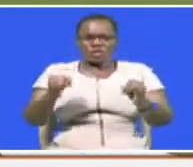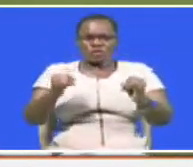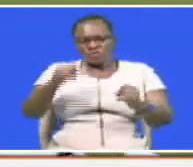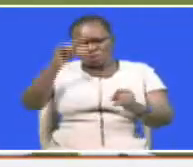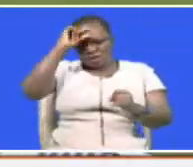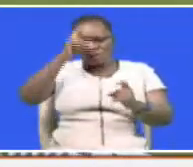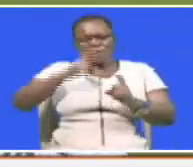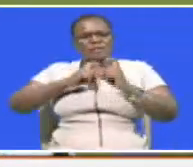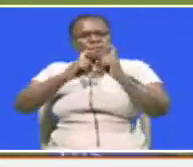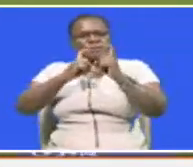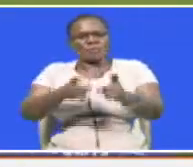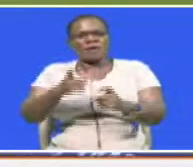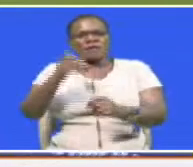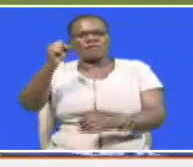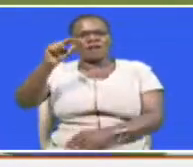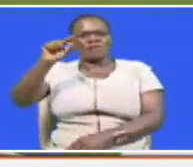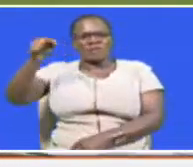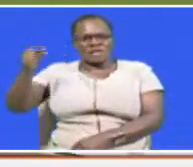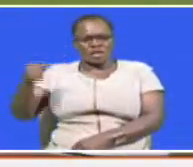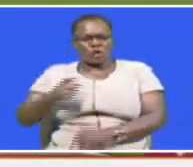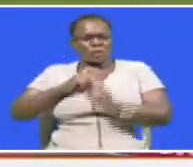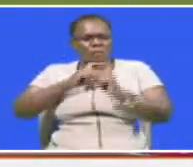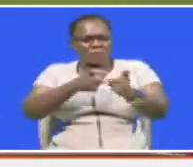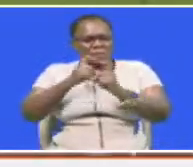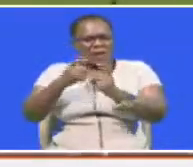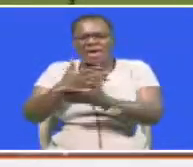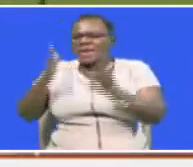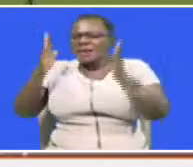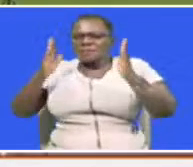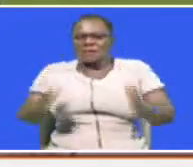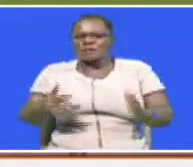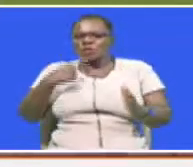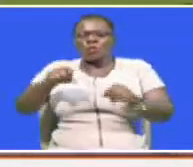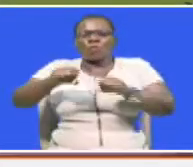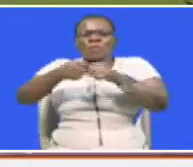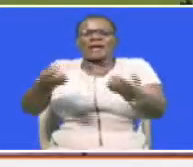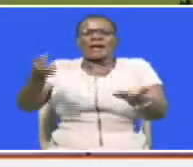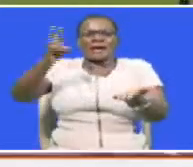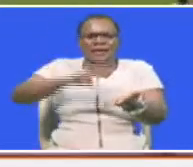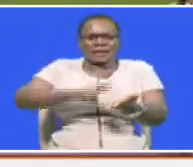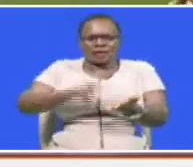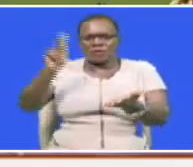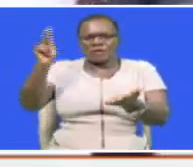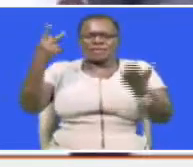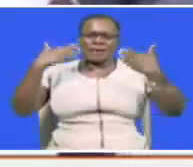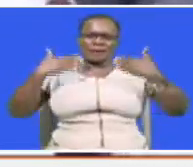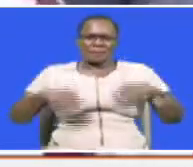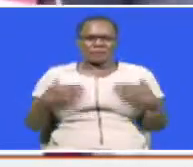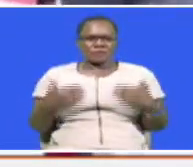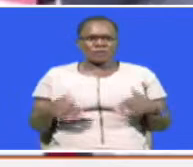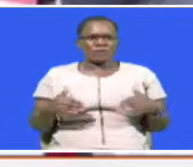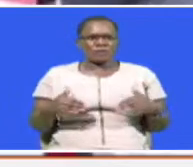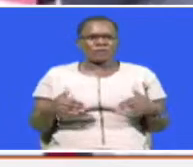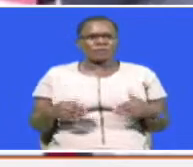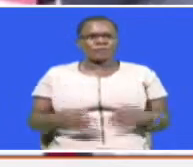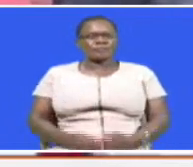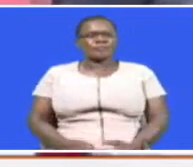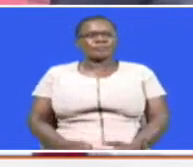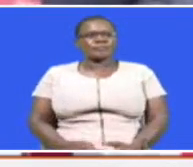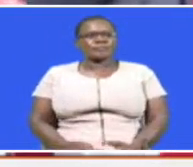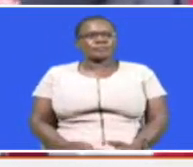administration and promised a 5 million shilling award for every world record broken by a Kenyan athlete. David